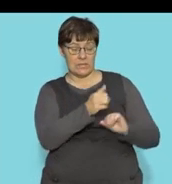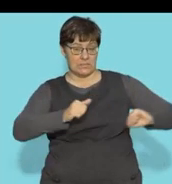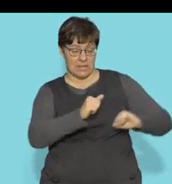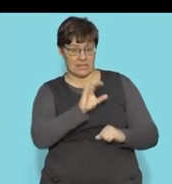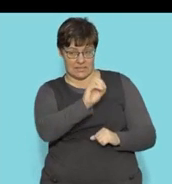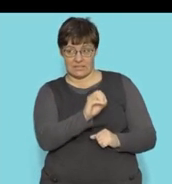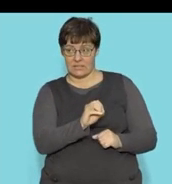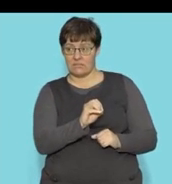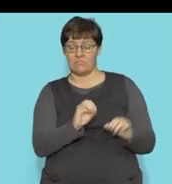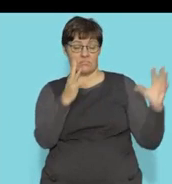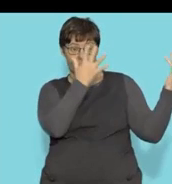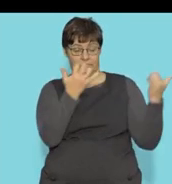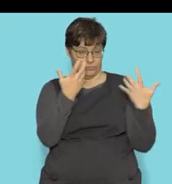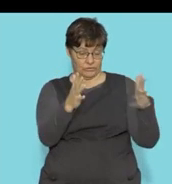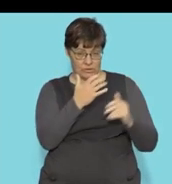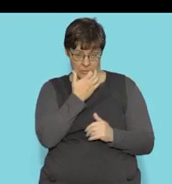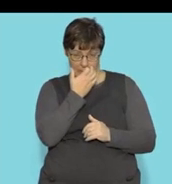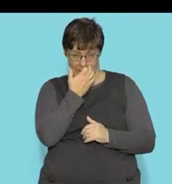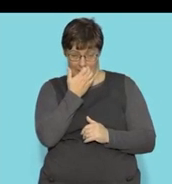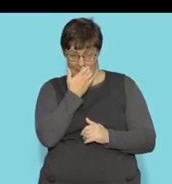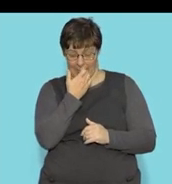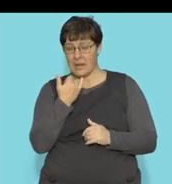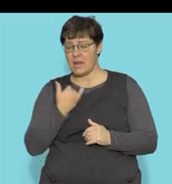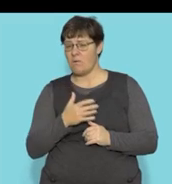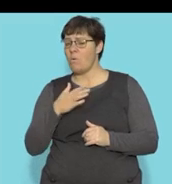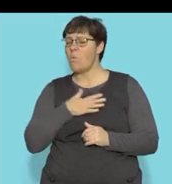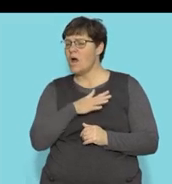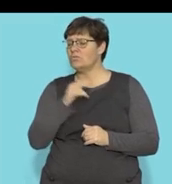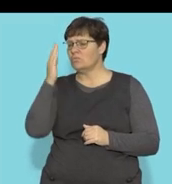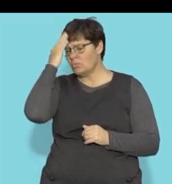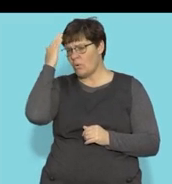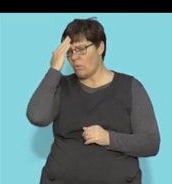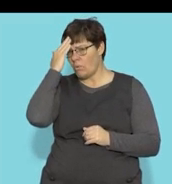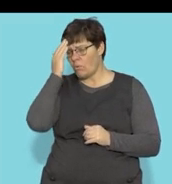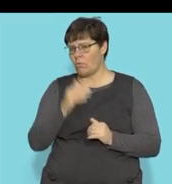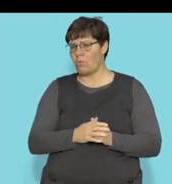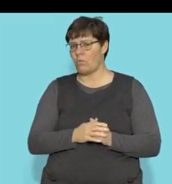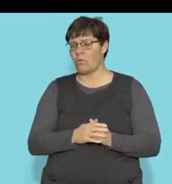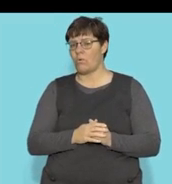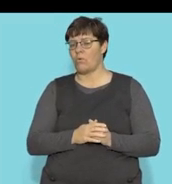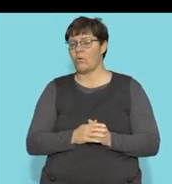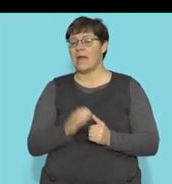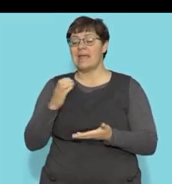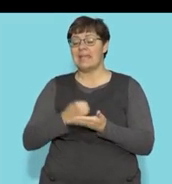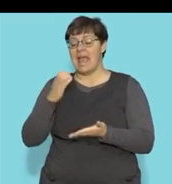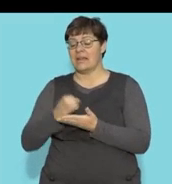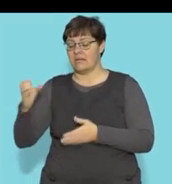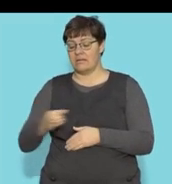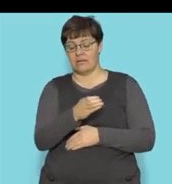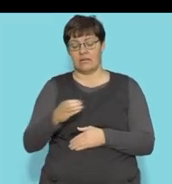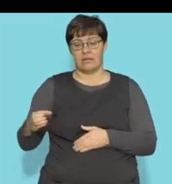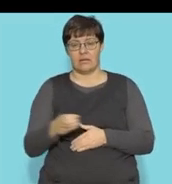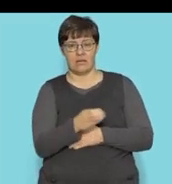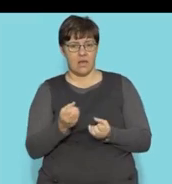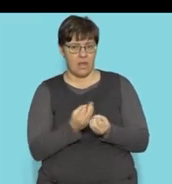space, which we've worked out, and I want to figure out what the volume of any other cans that could fit